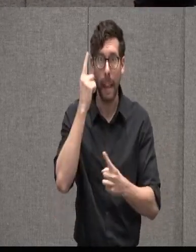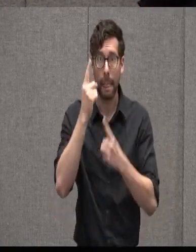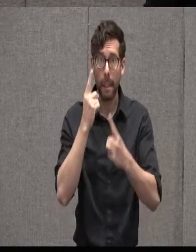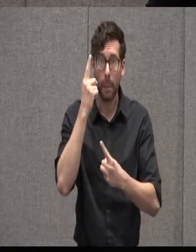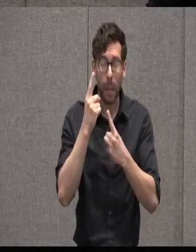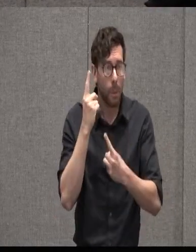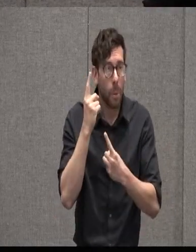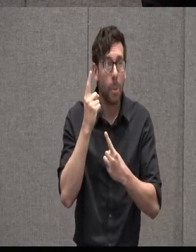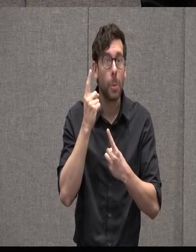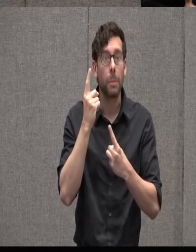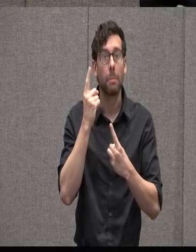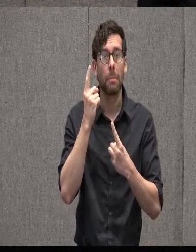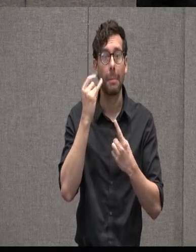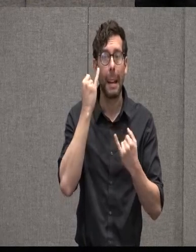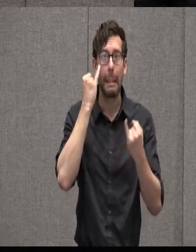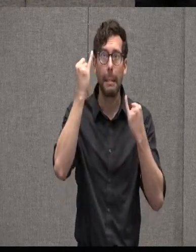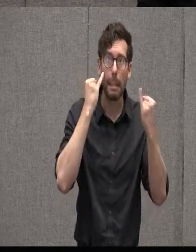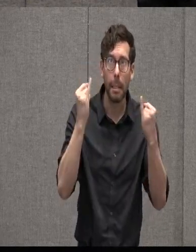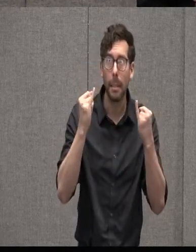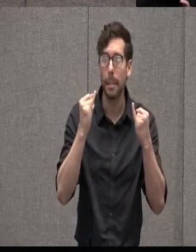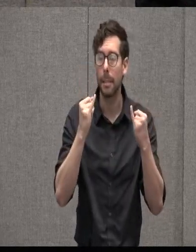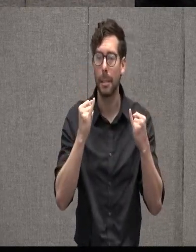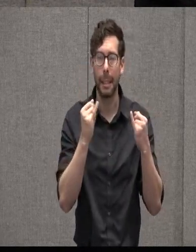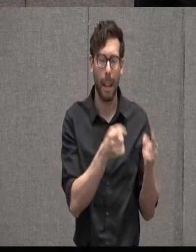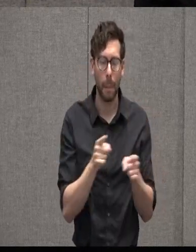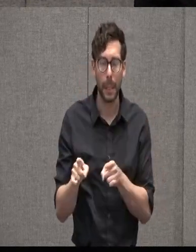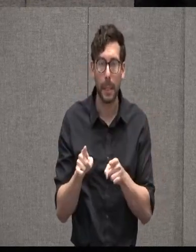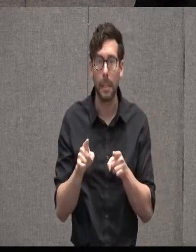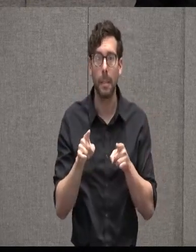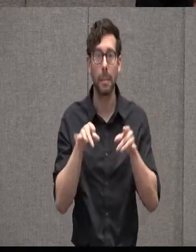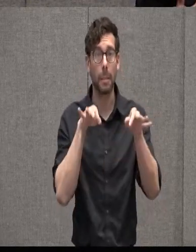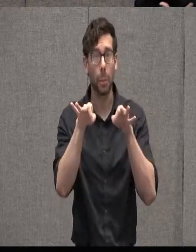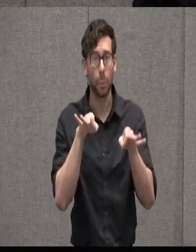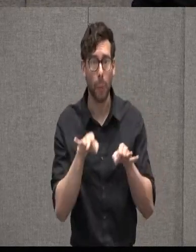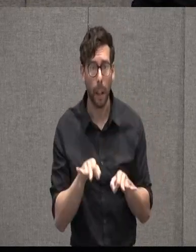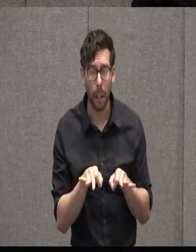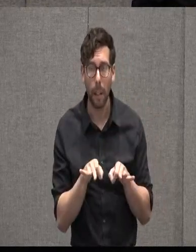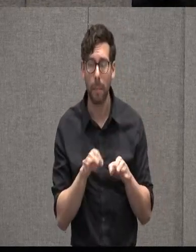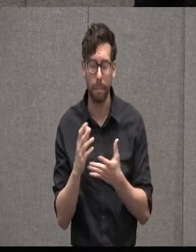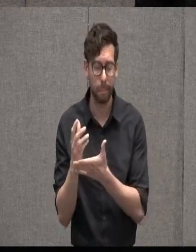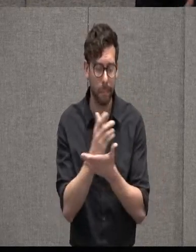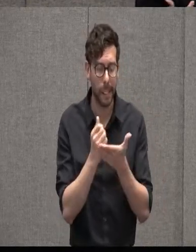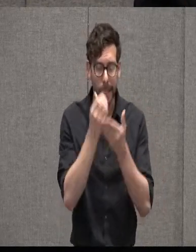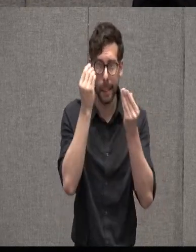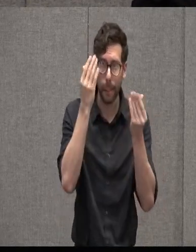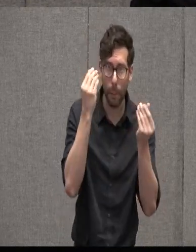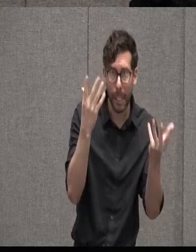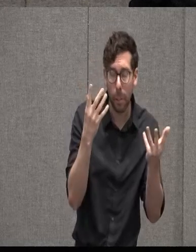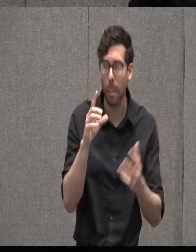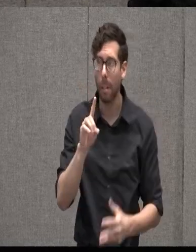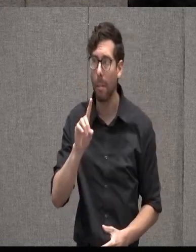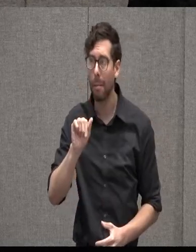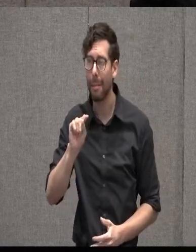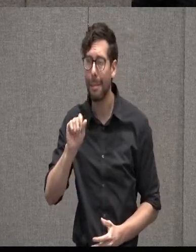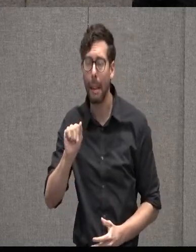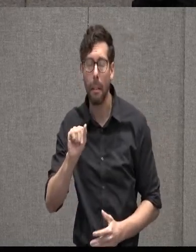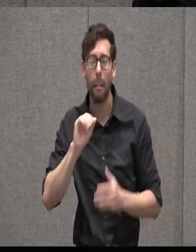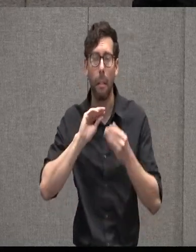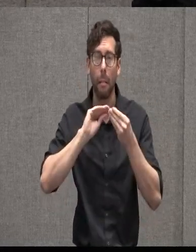world around us, to start to think about and explain the ideas going on, to be able to